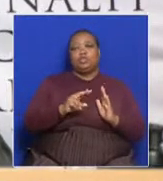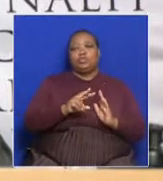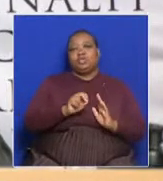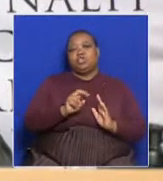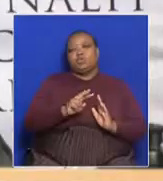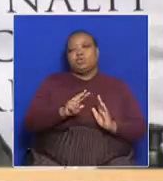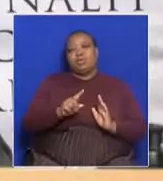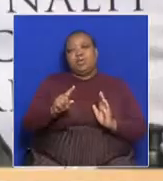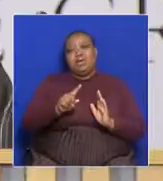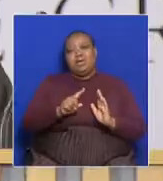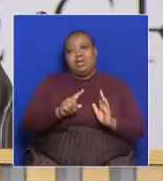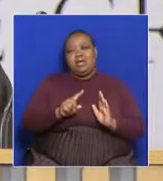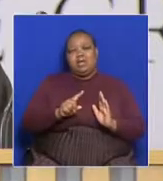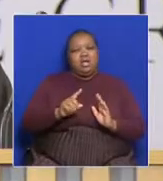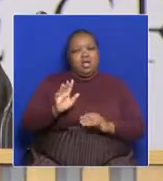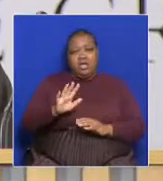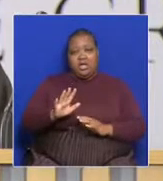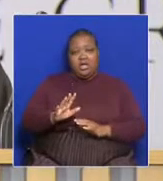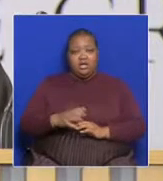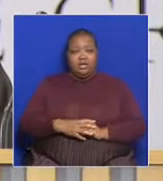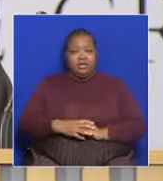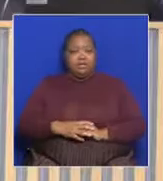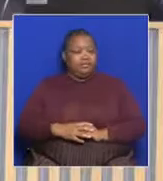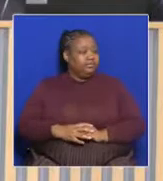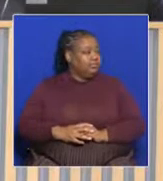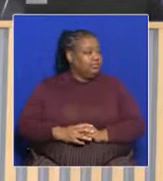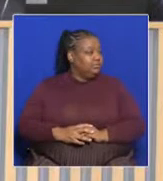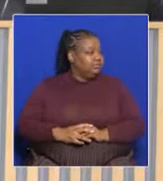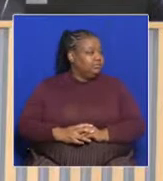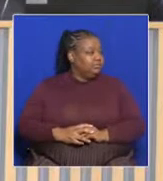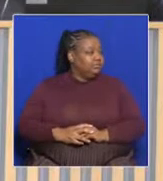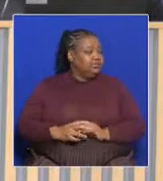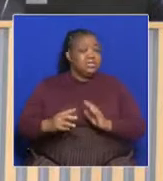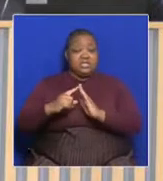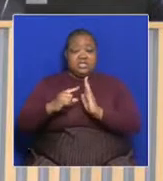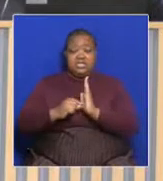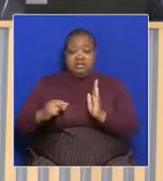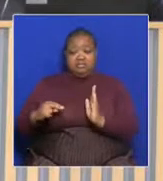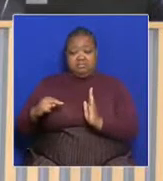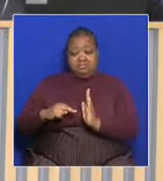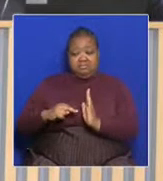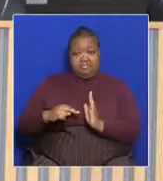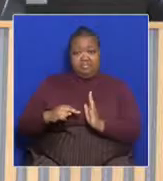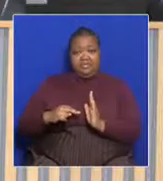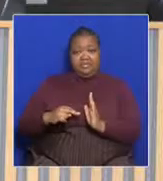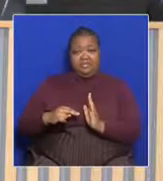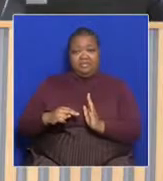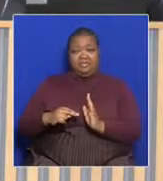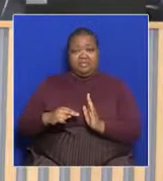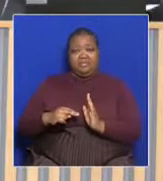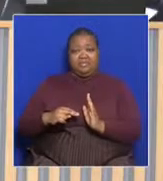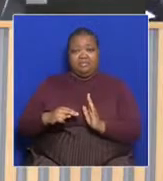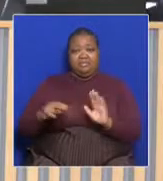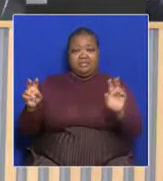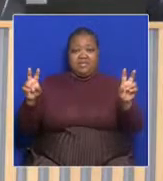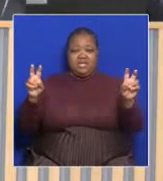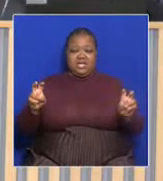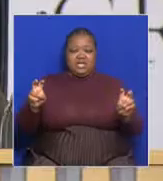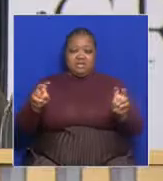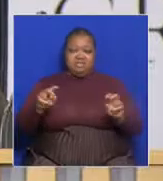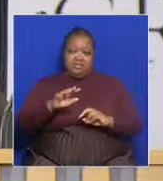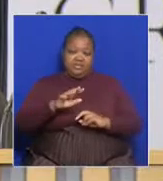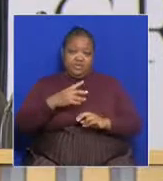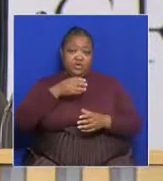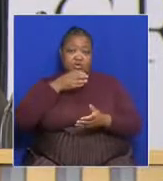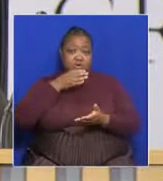not correct. I just looked at the date at the, You end did. at the end of that heading. Now, I'm sorry. you I'm confirm sorry. that this is what I you do prepared